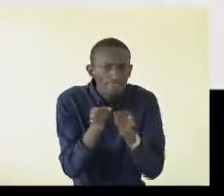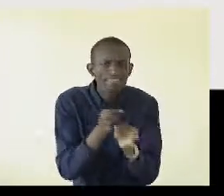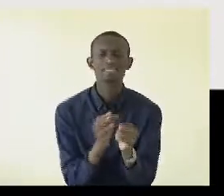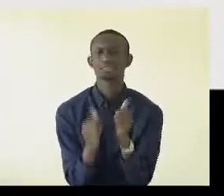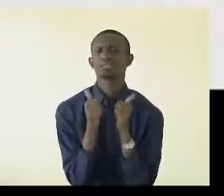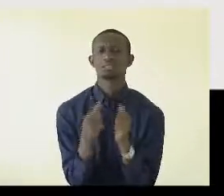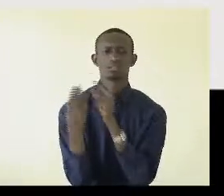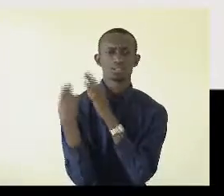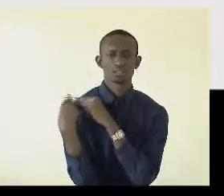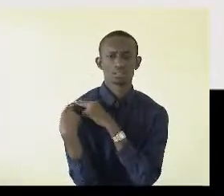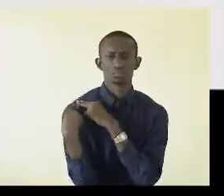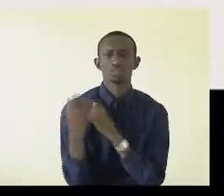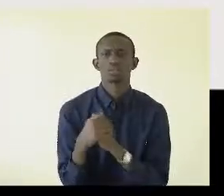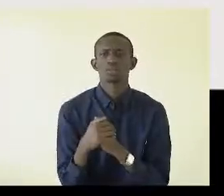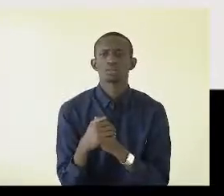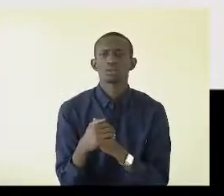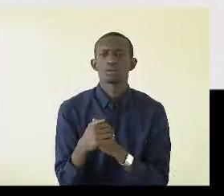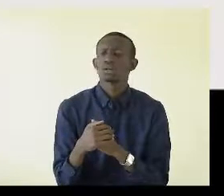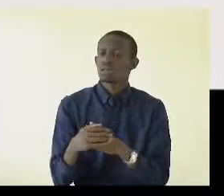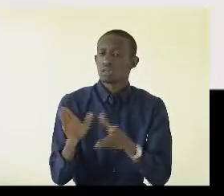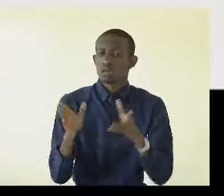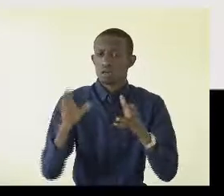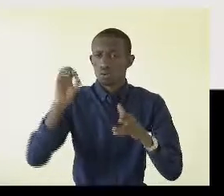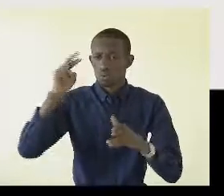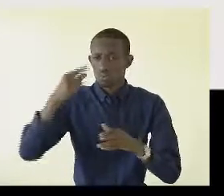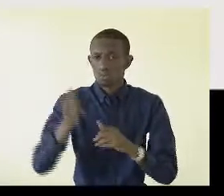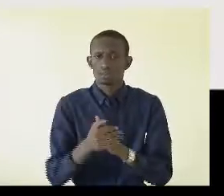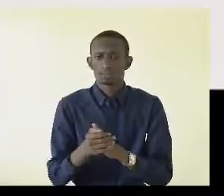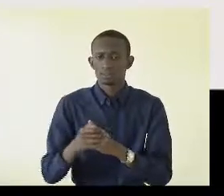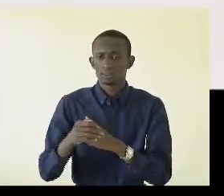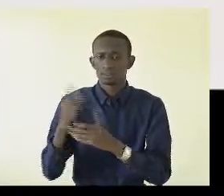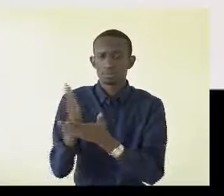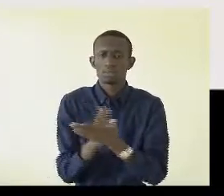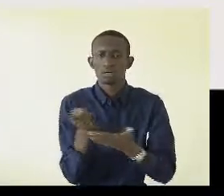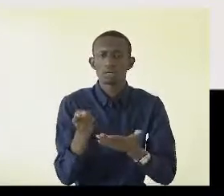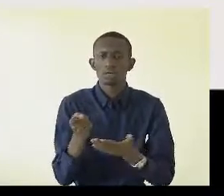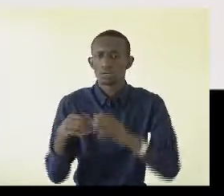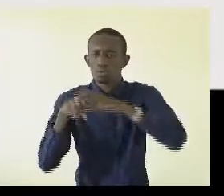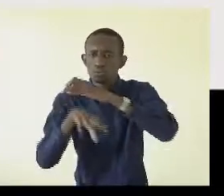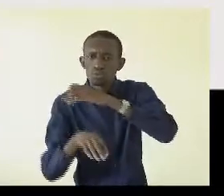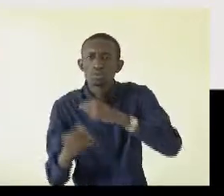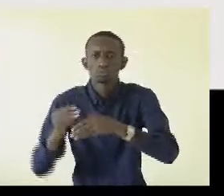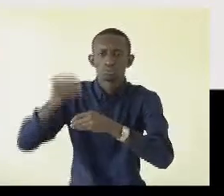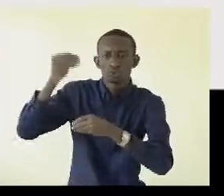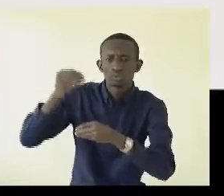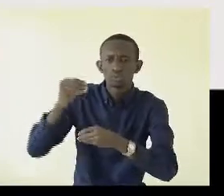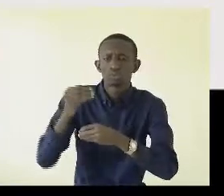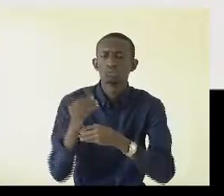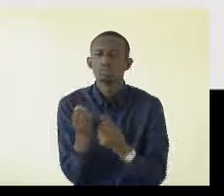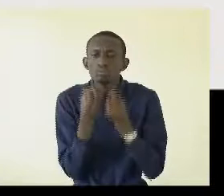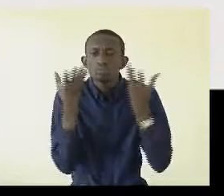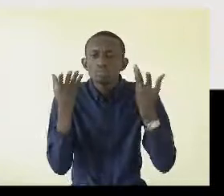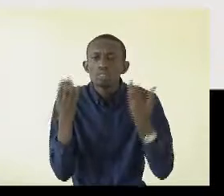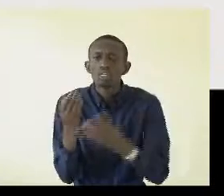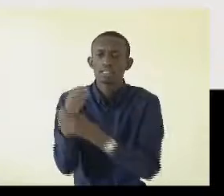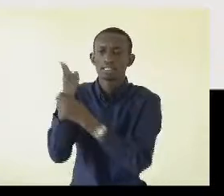functions of the following organs of the plant: roots, stem, flowers, and leaves. Question number